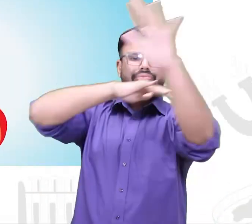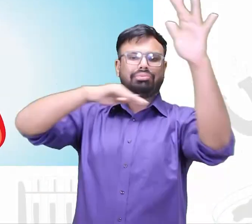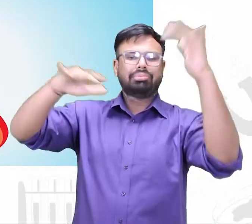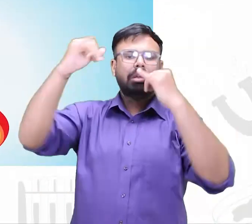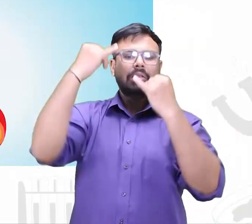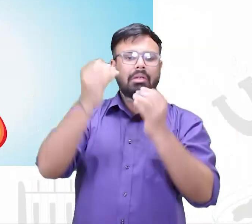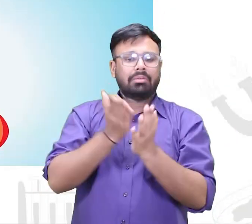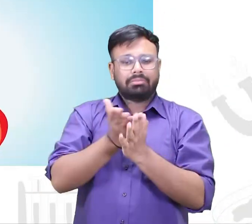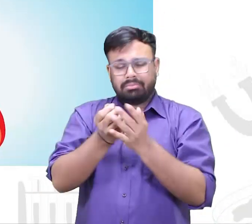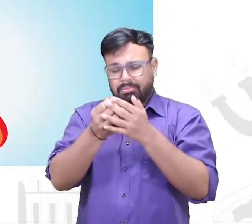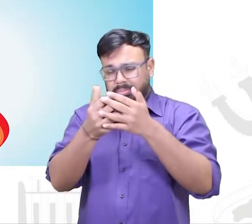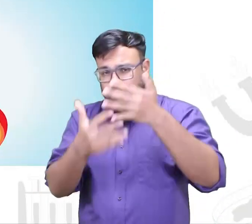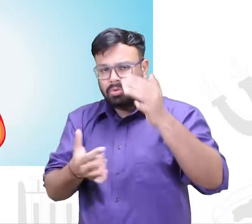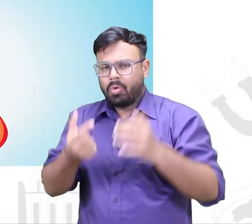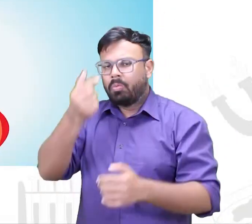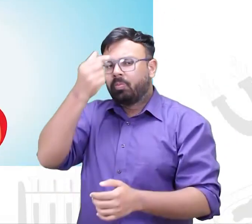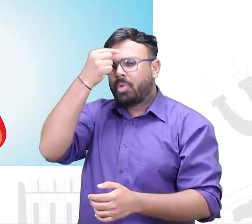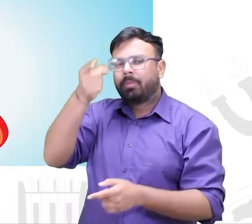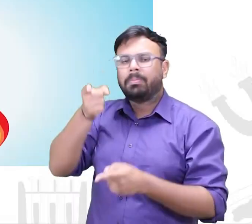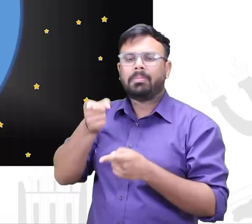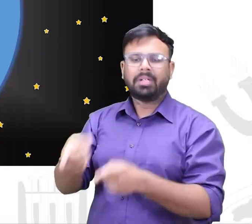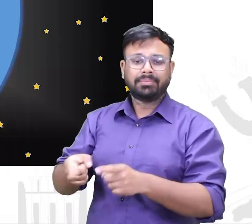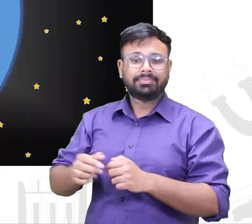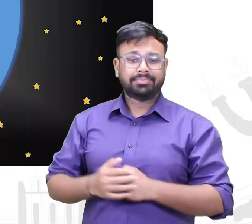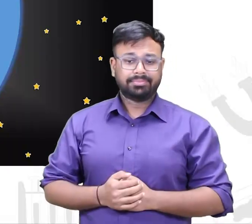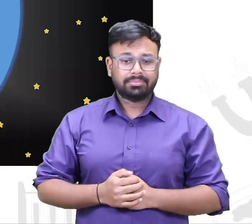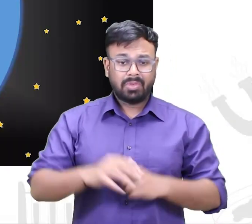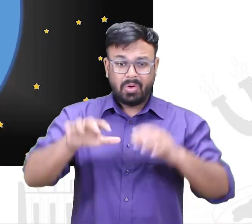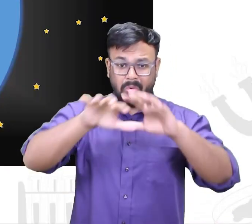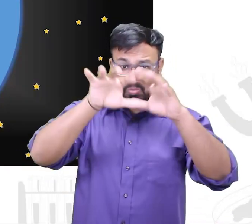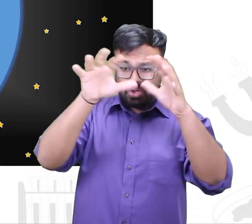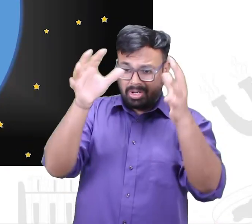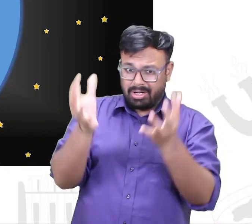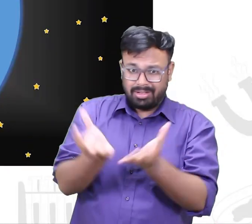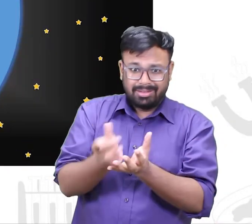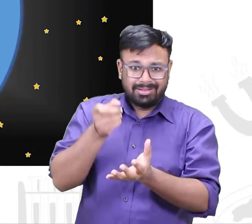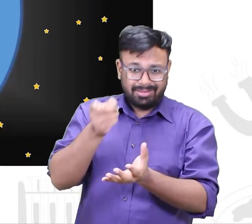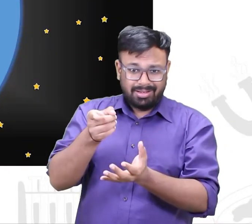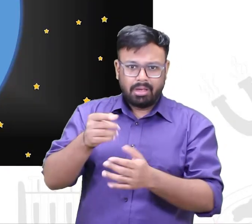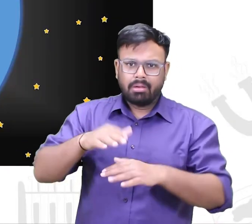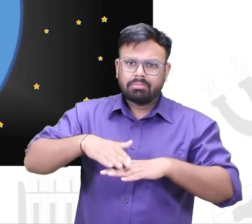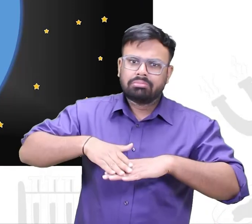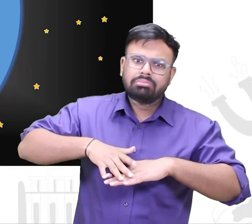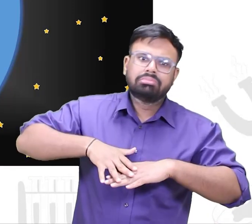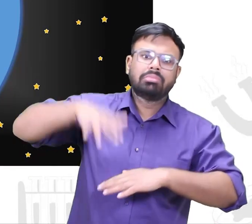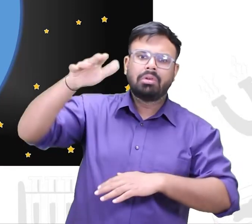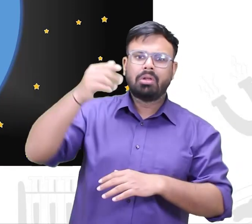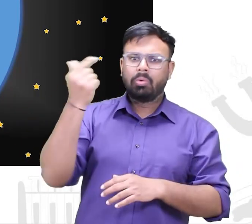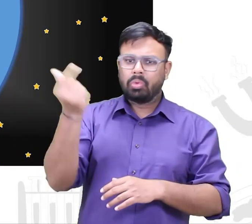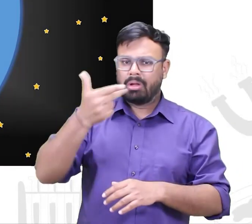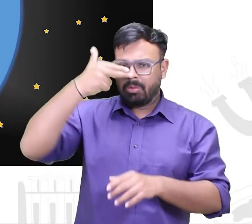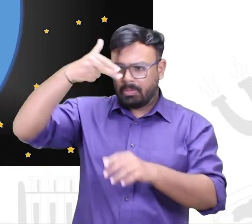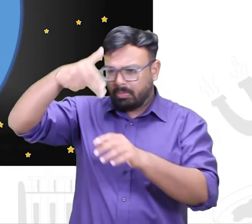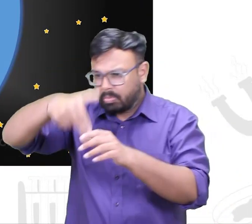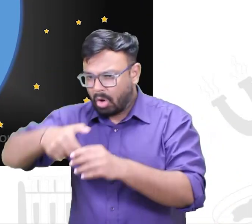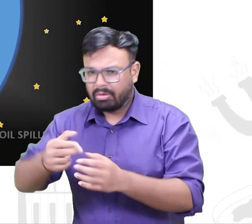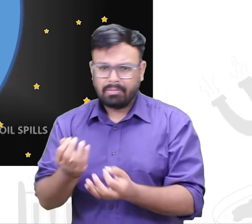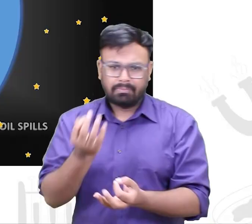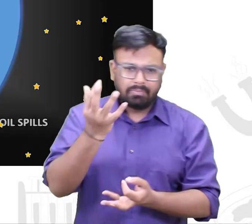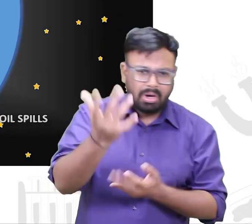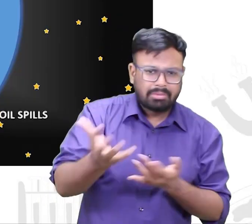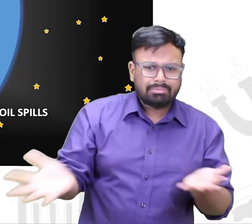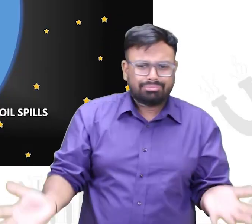but many of them are released into the air. Burning fossil fuels also upset Earth's carbon budget,